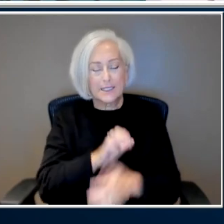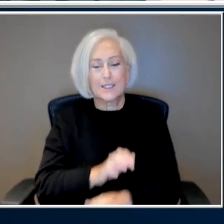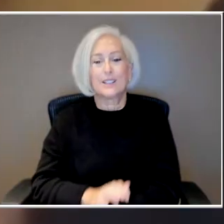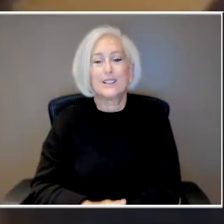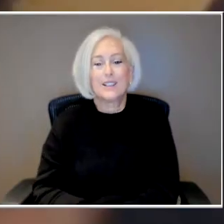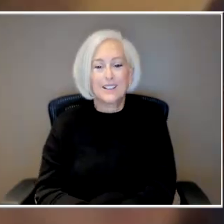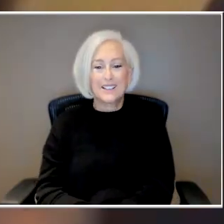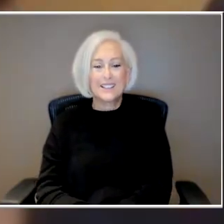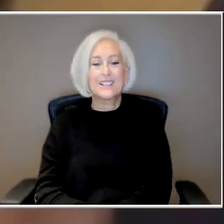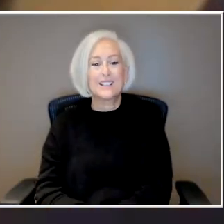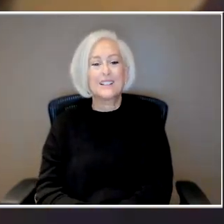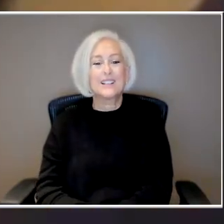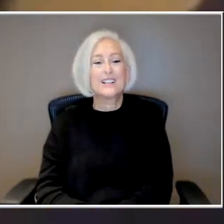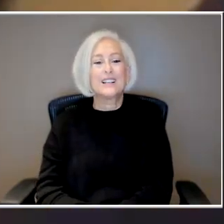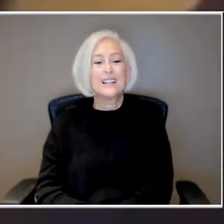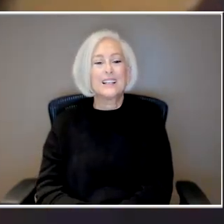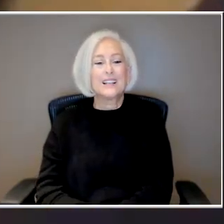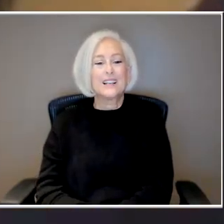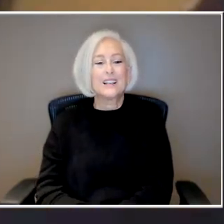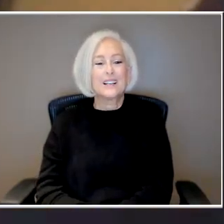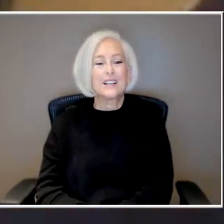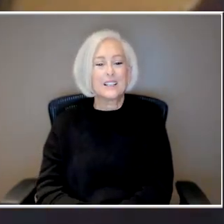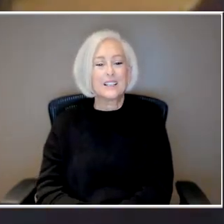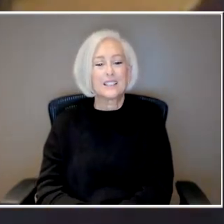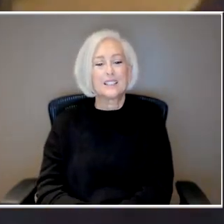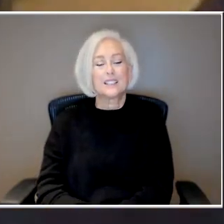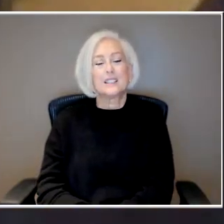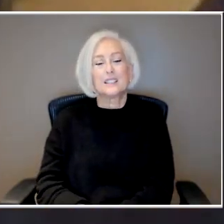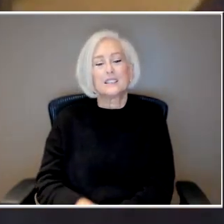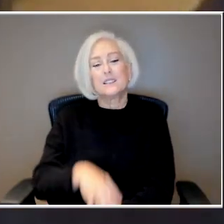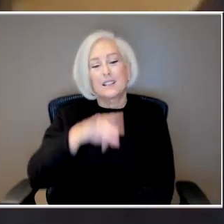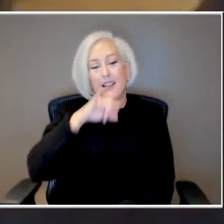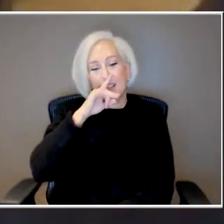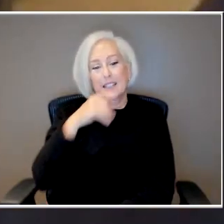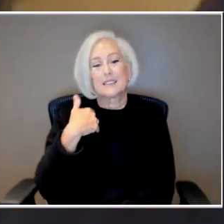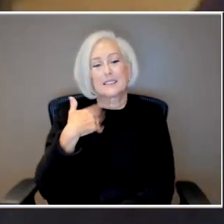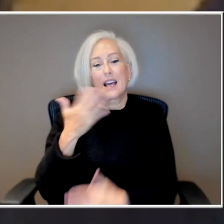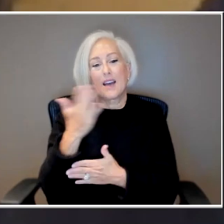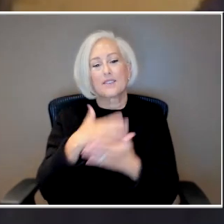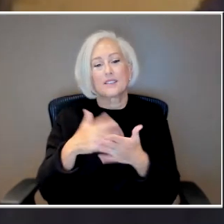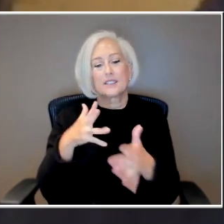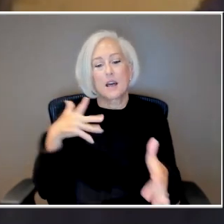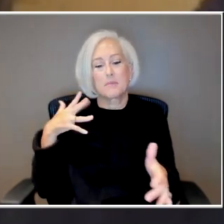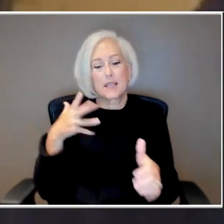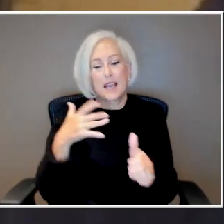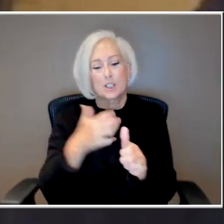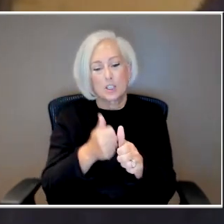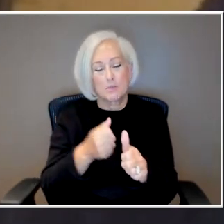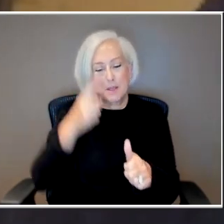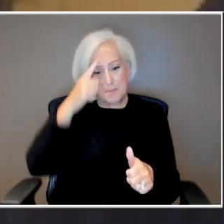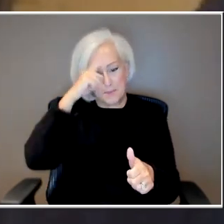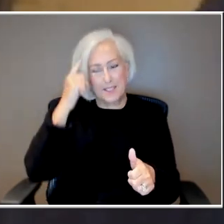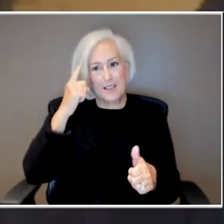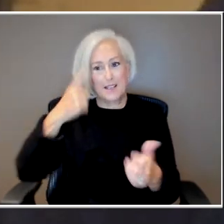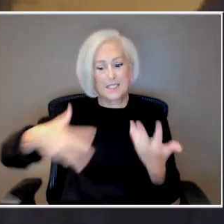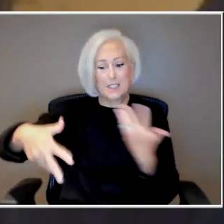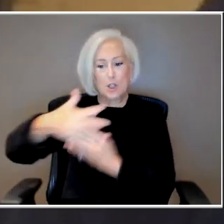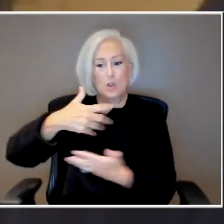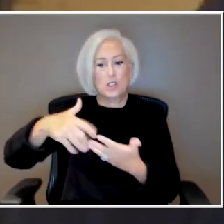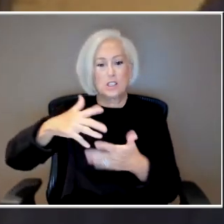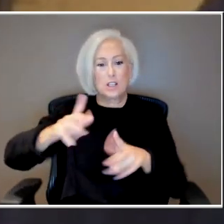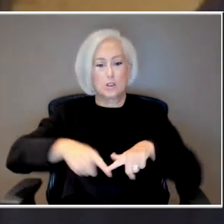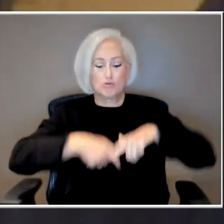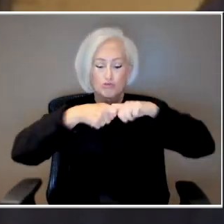No, I just said they got a little catch up being out of society, I guess, for a couple of years. Yeah. So,